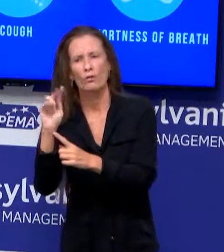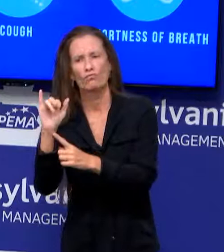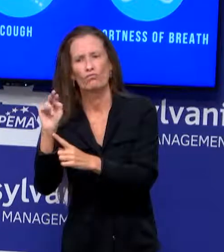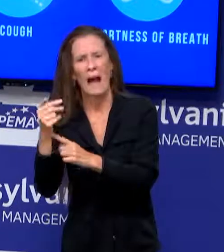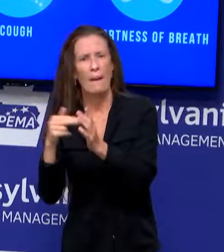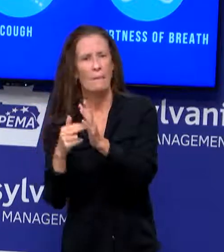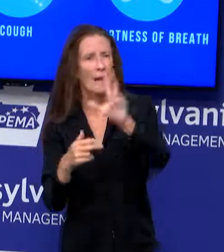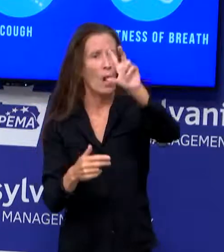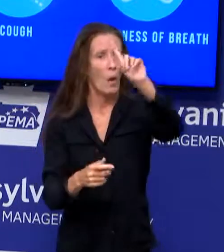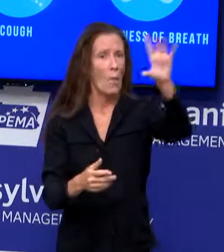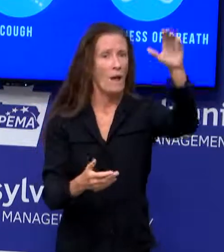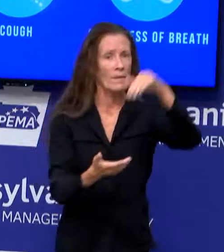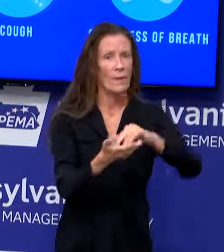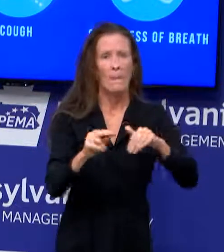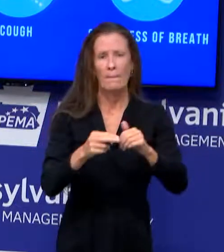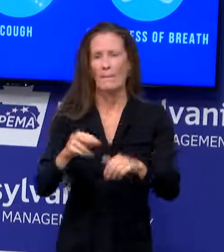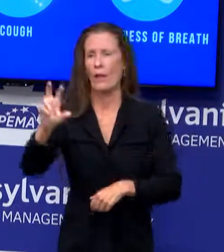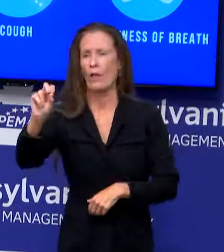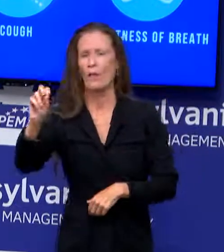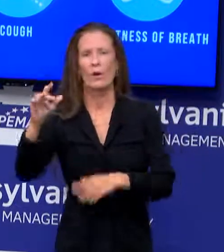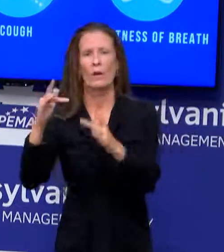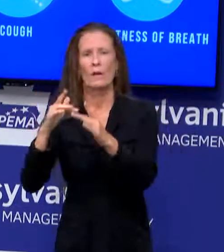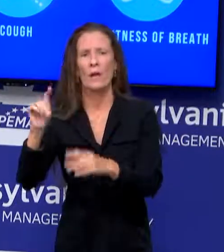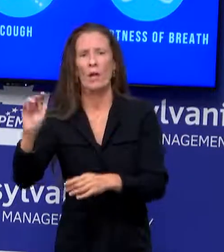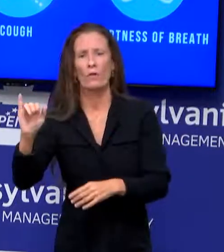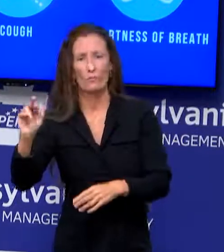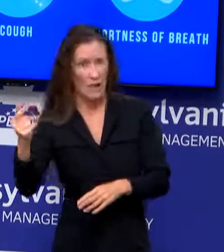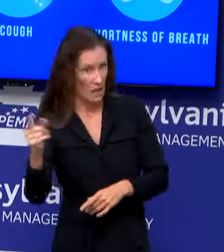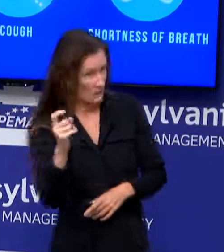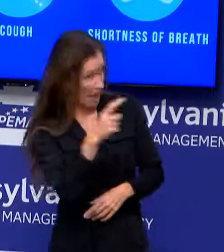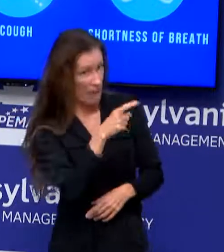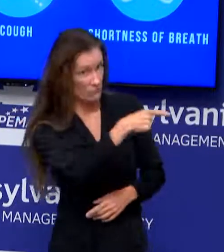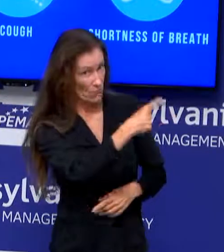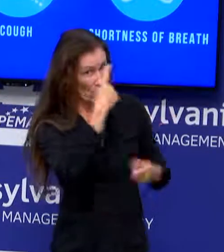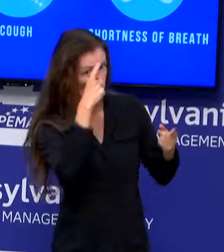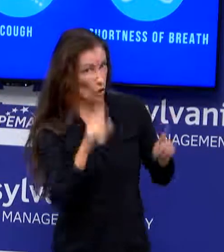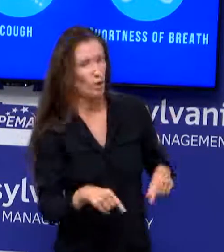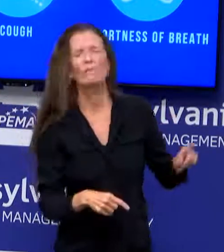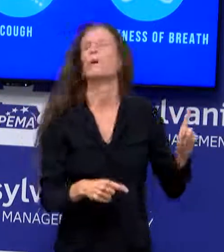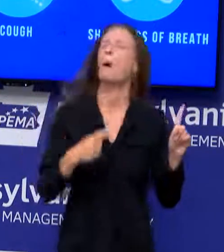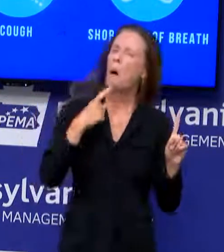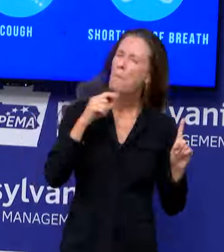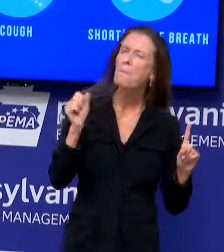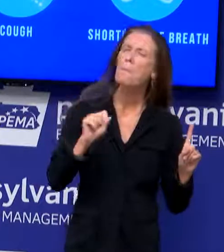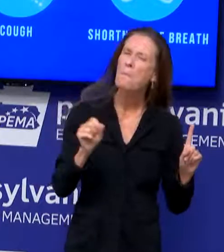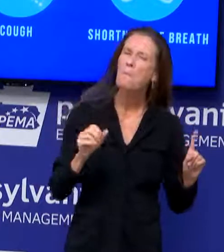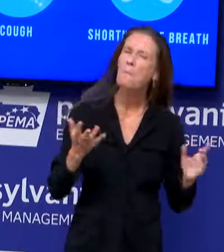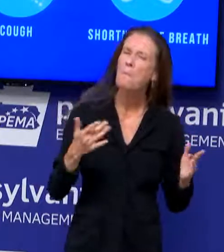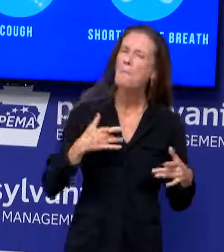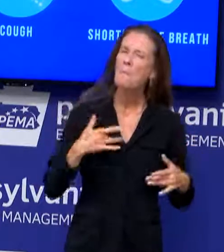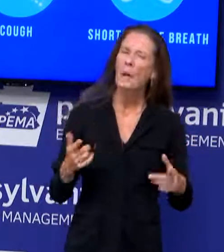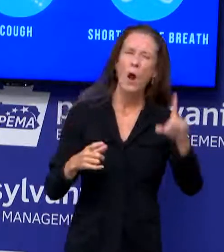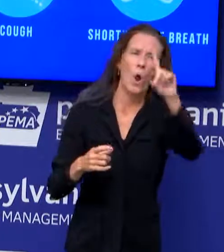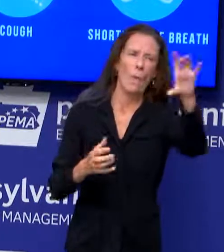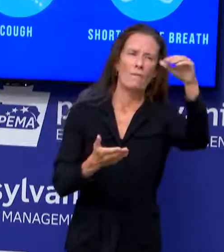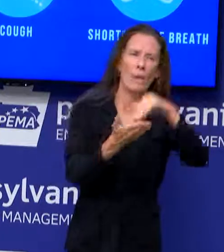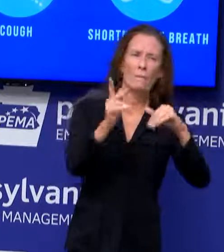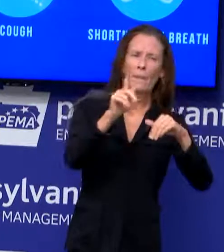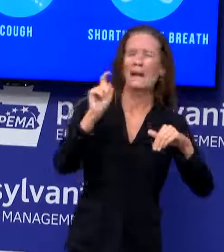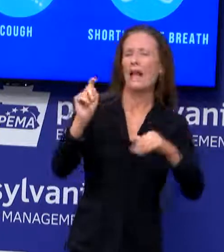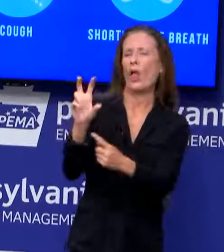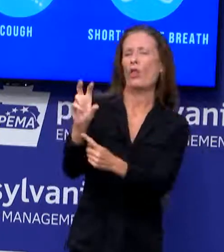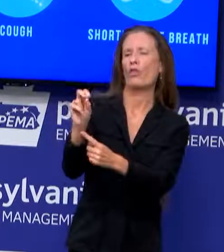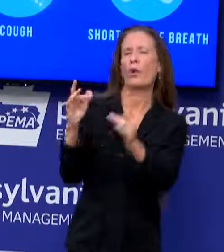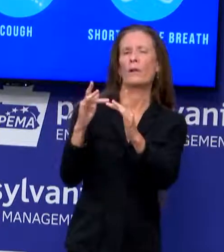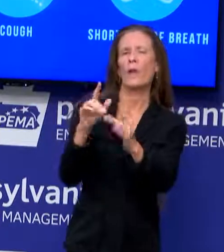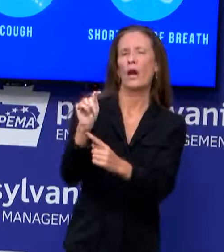that estimate, or just? It's very approximate, but yes. And so we have talked all along that we were going to have well over 3,000, up